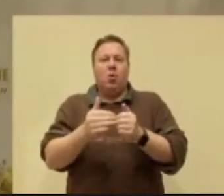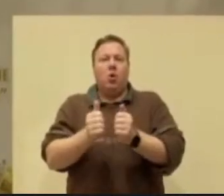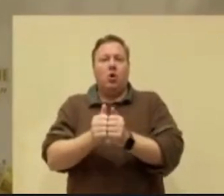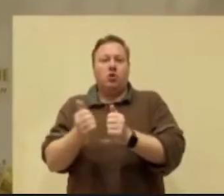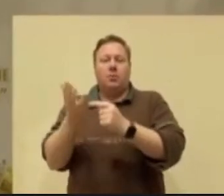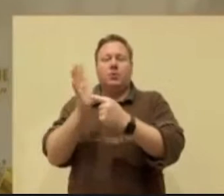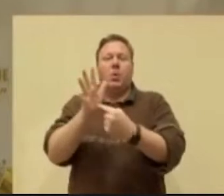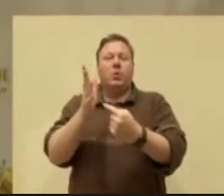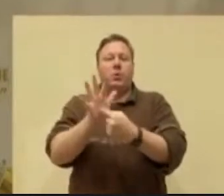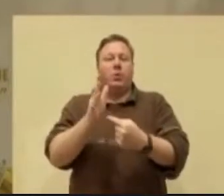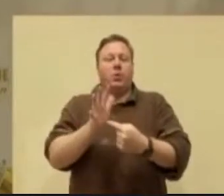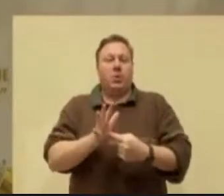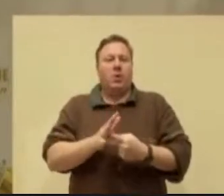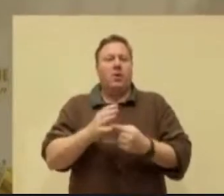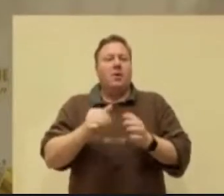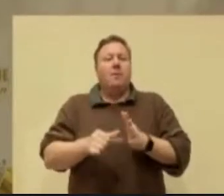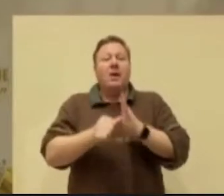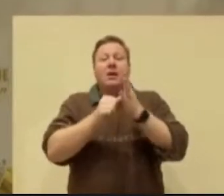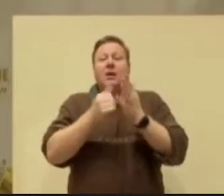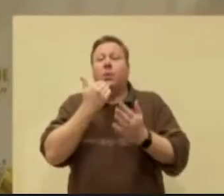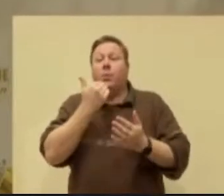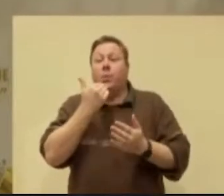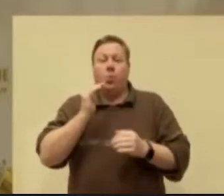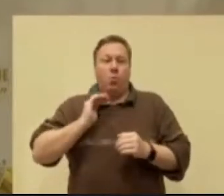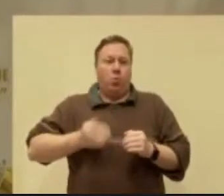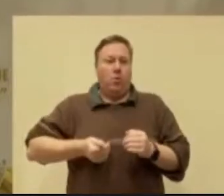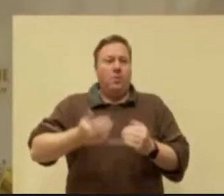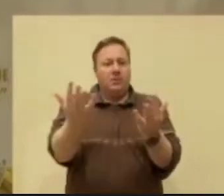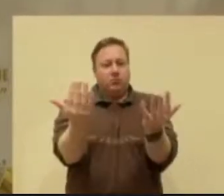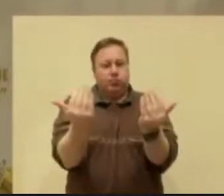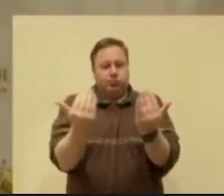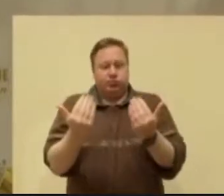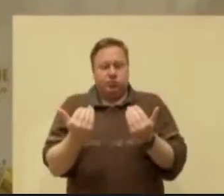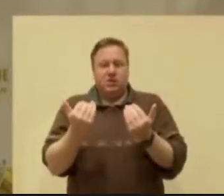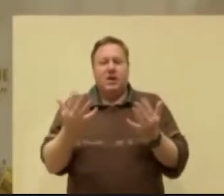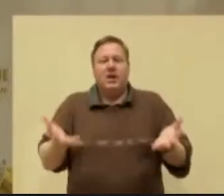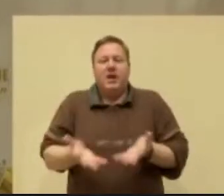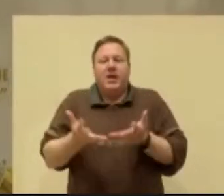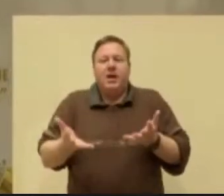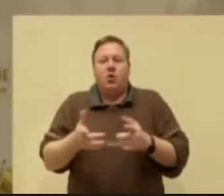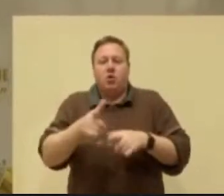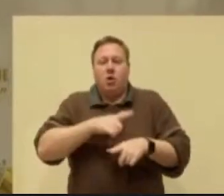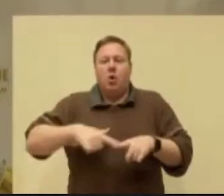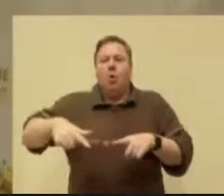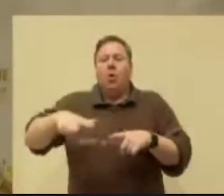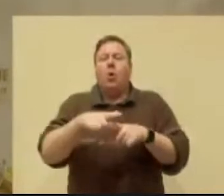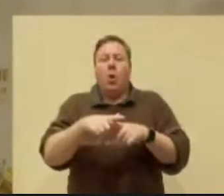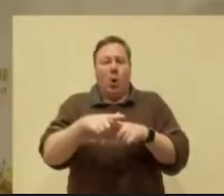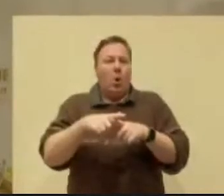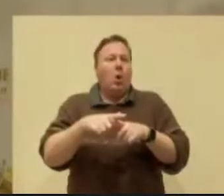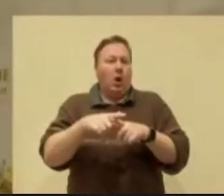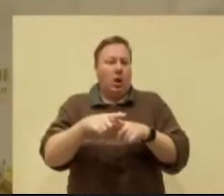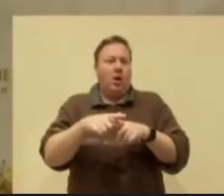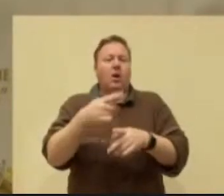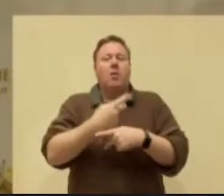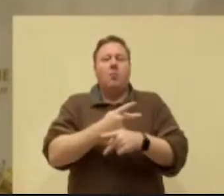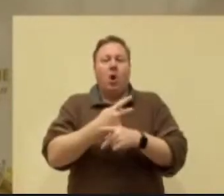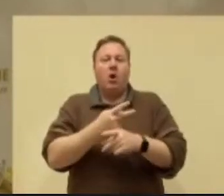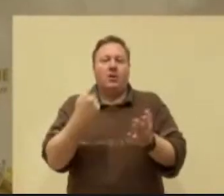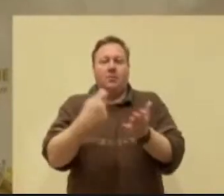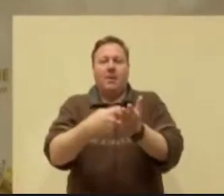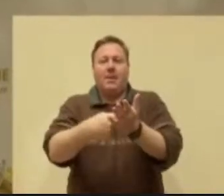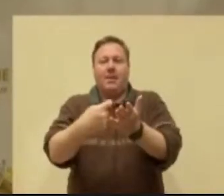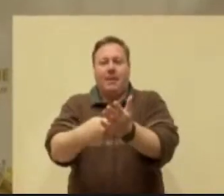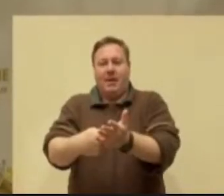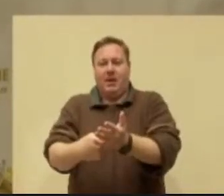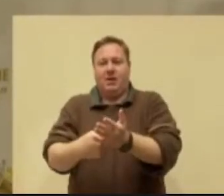mainly women were invited to be encouraged to buy local products over and above imported products to contribute to the growth of